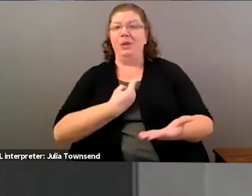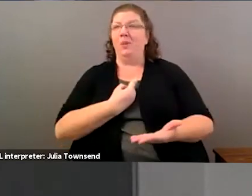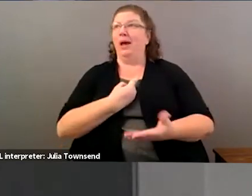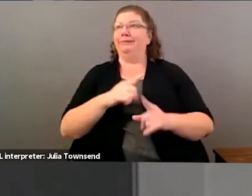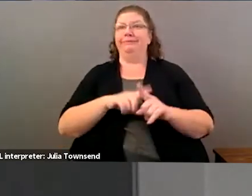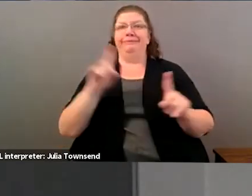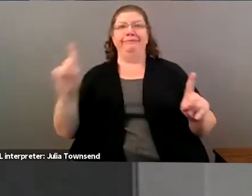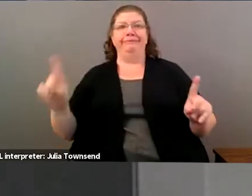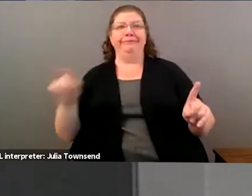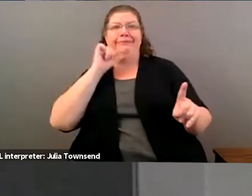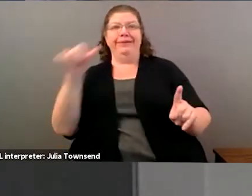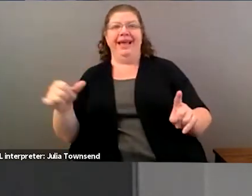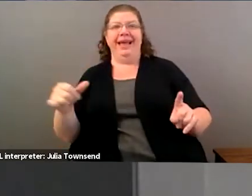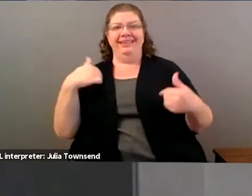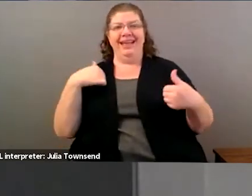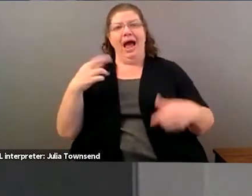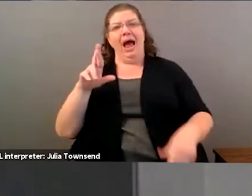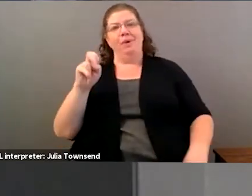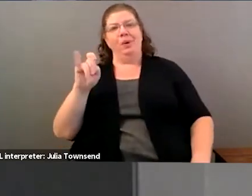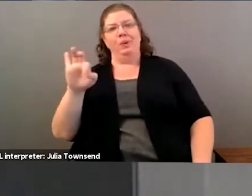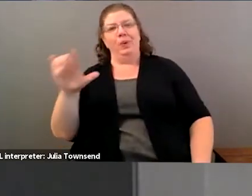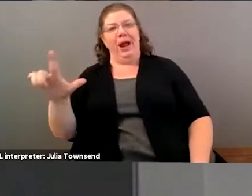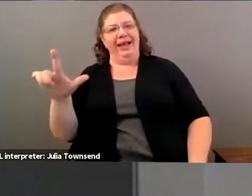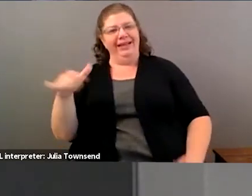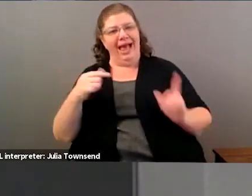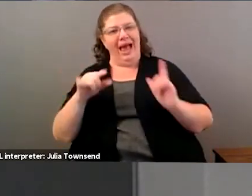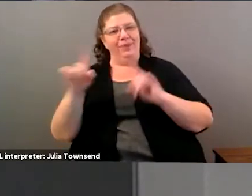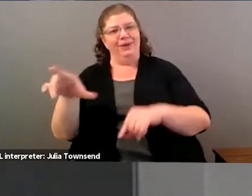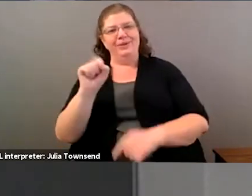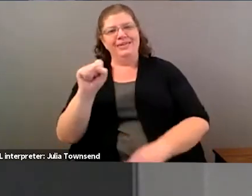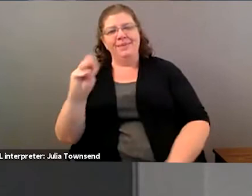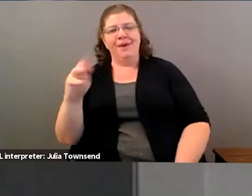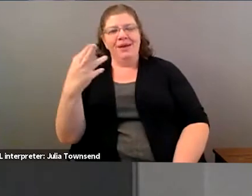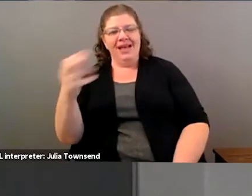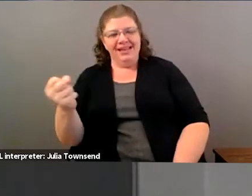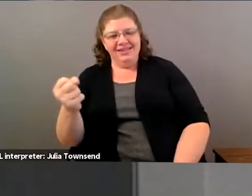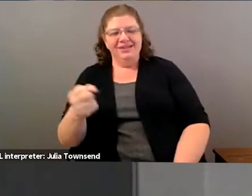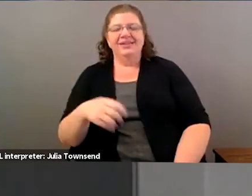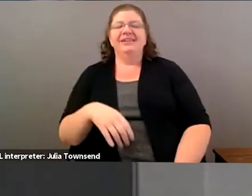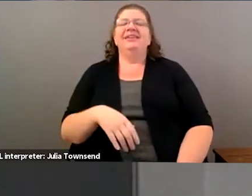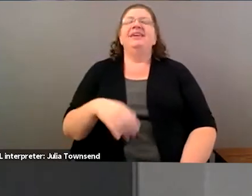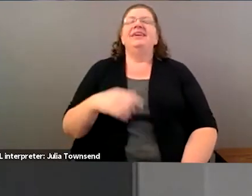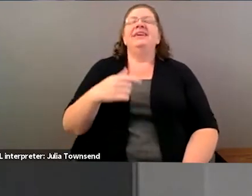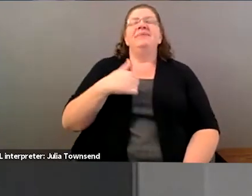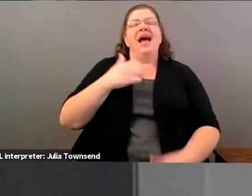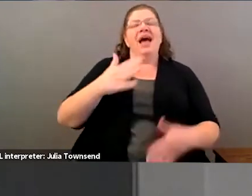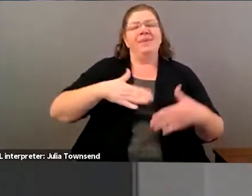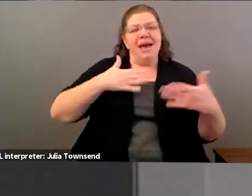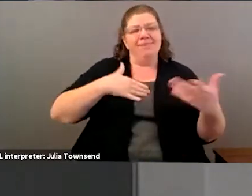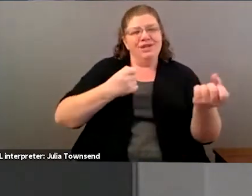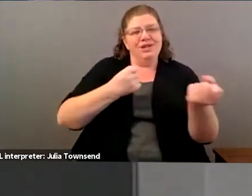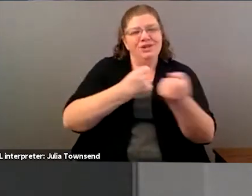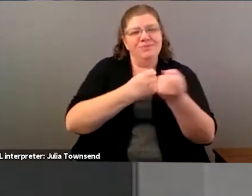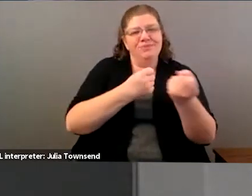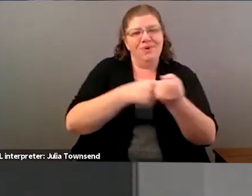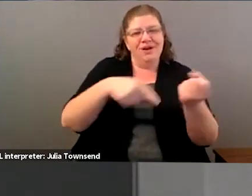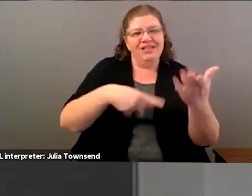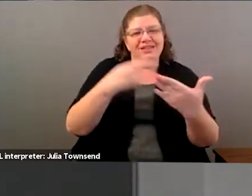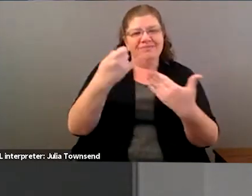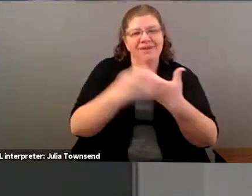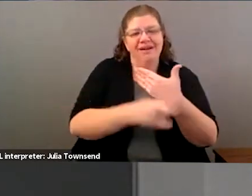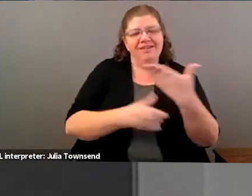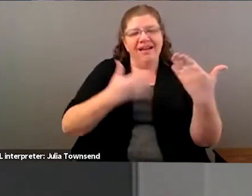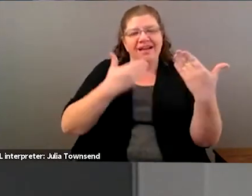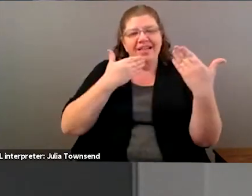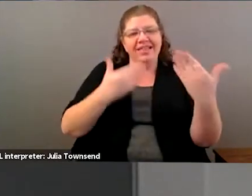because I am a Royal. I went to San Marcos. I am very happy to support this project, and thank you